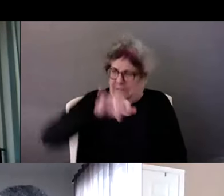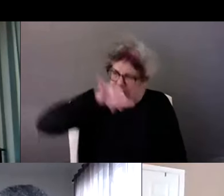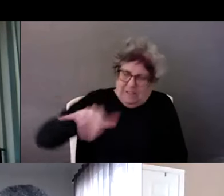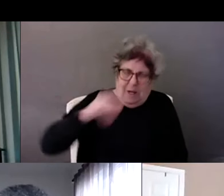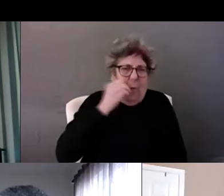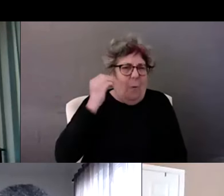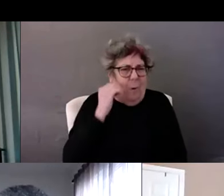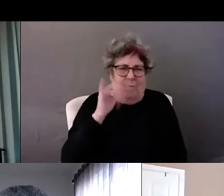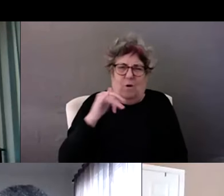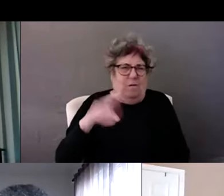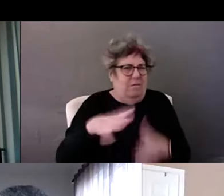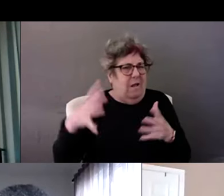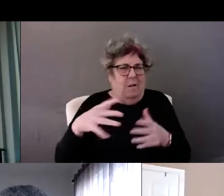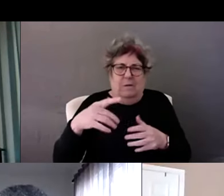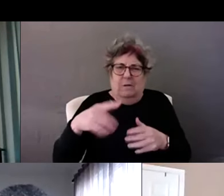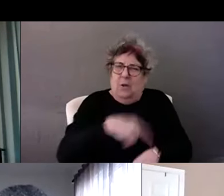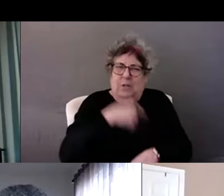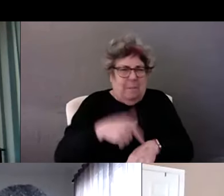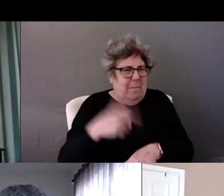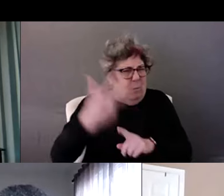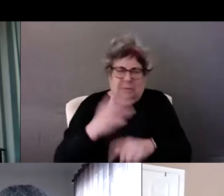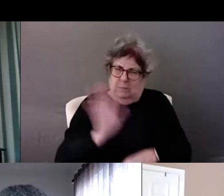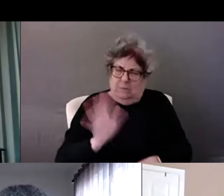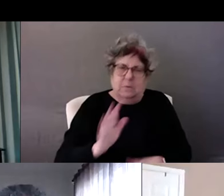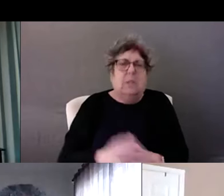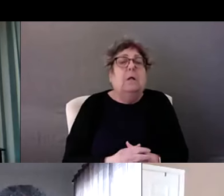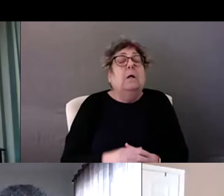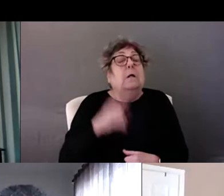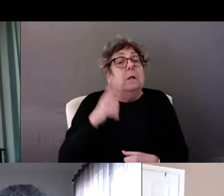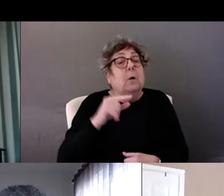advice that you mentioned, which is to quarantine for some